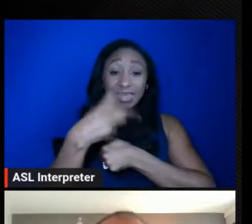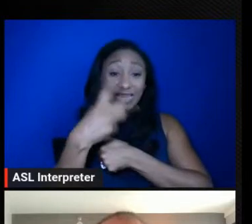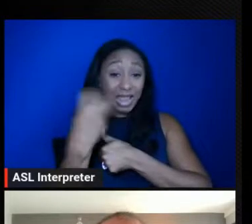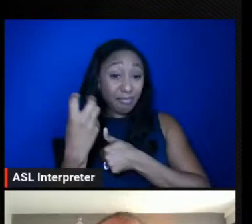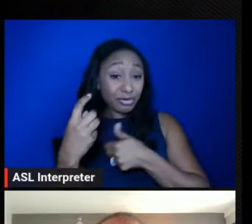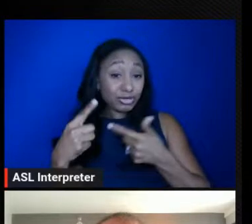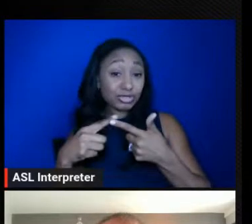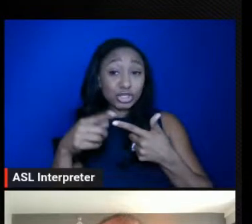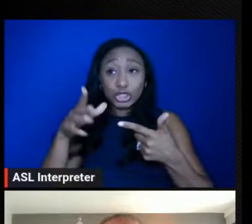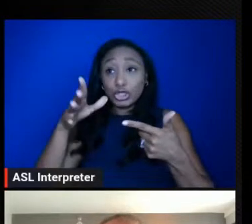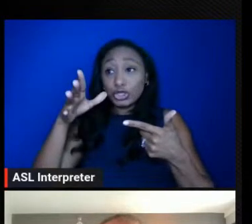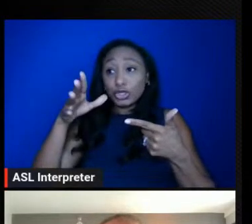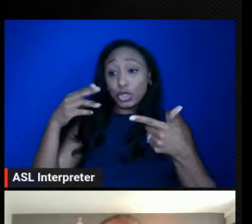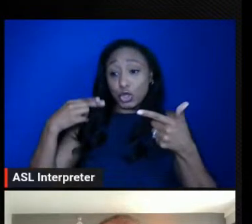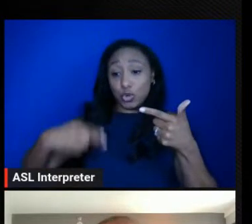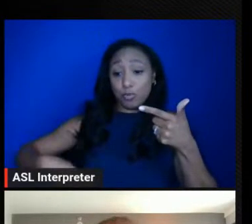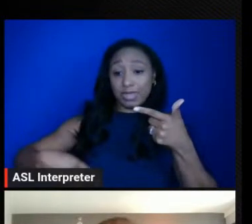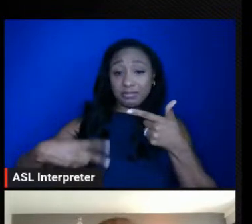money.